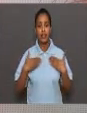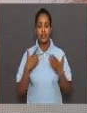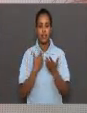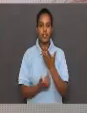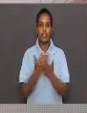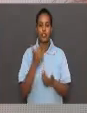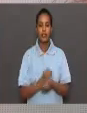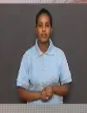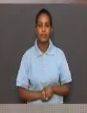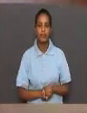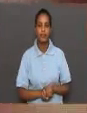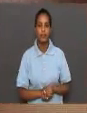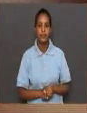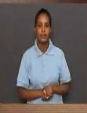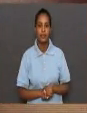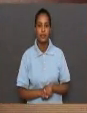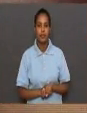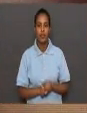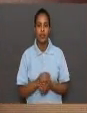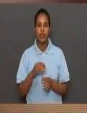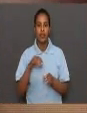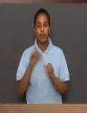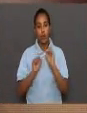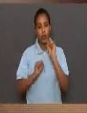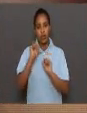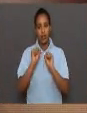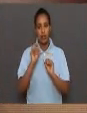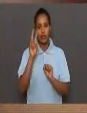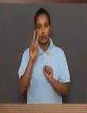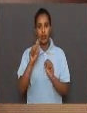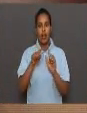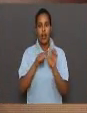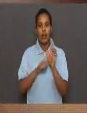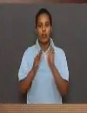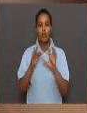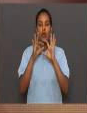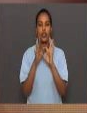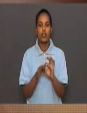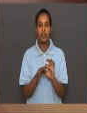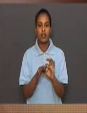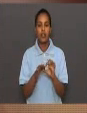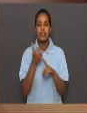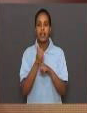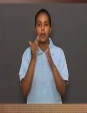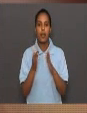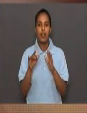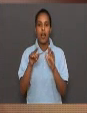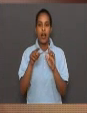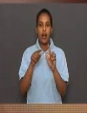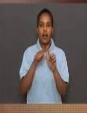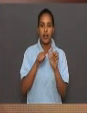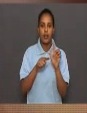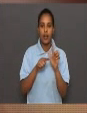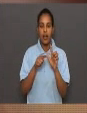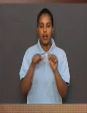interesting discussion. In contrast to ionic bonding, the metal